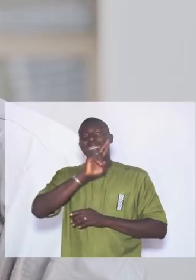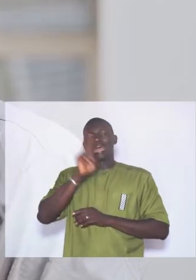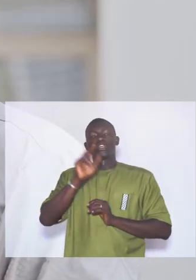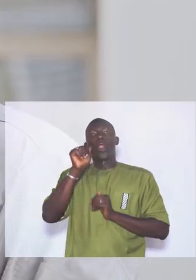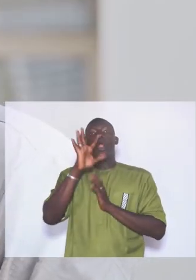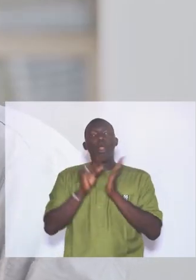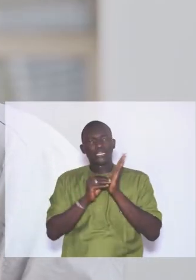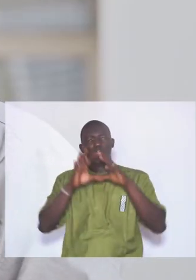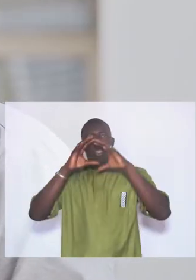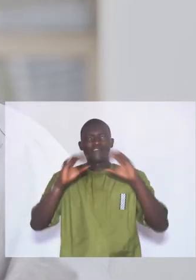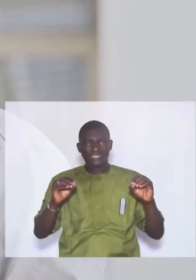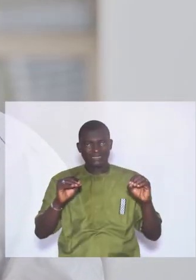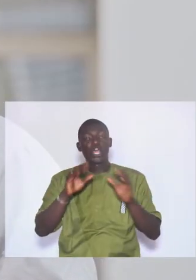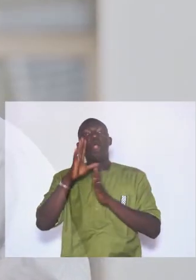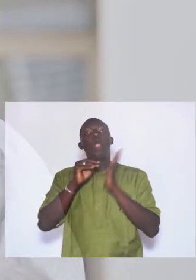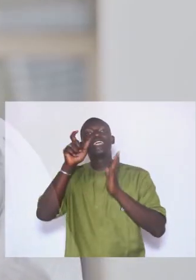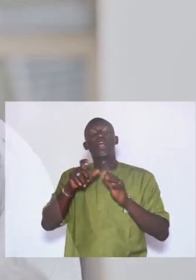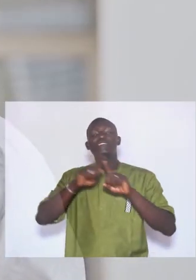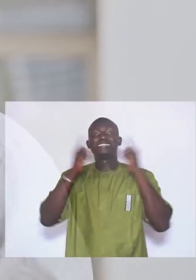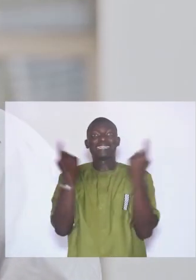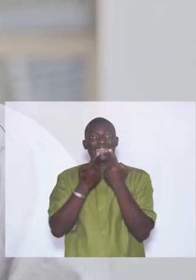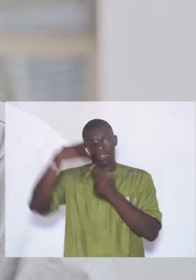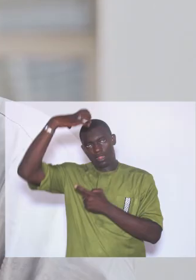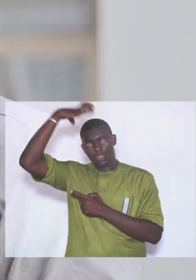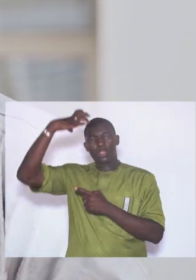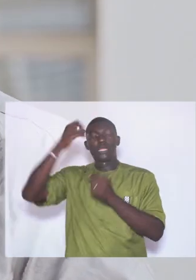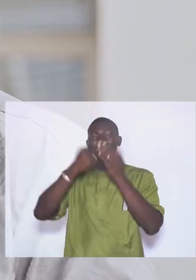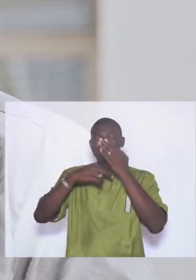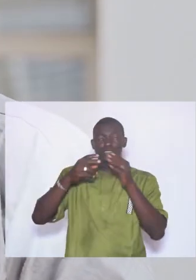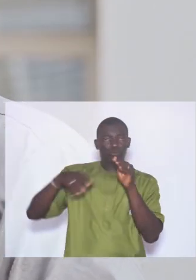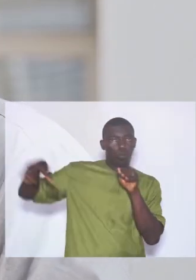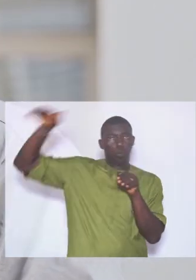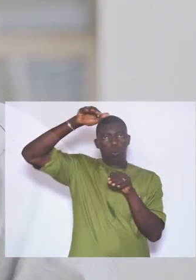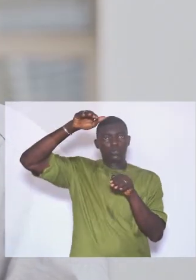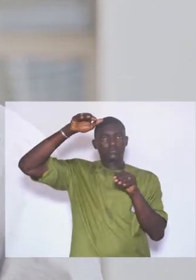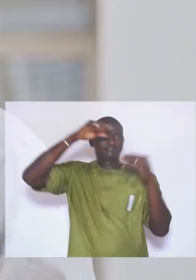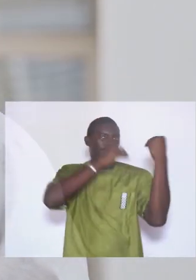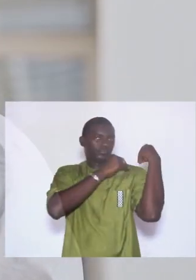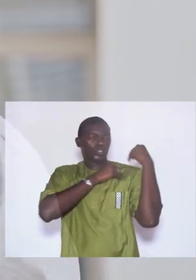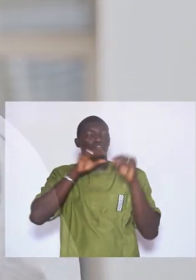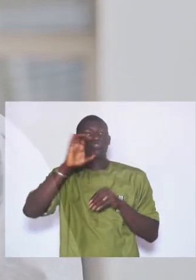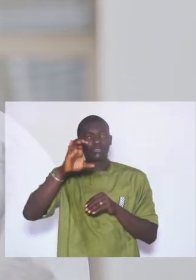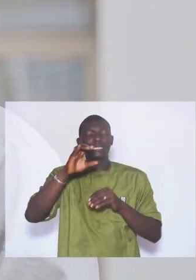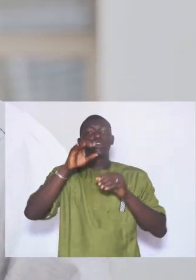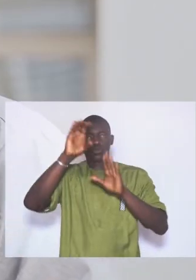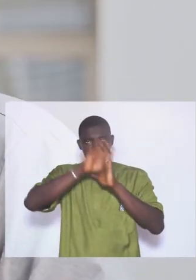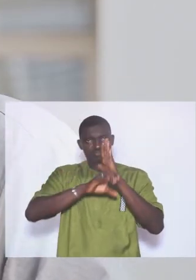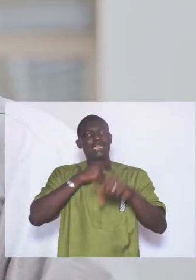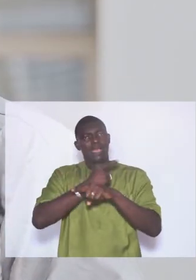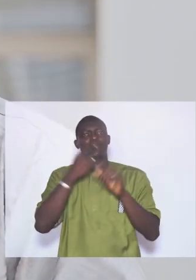The National Audit Office or the Auditor General, they are the supreme audit institution of the country. That is mandated by the